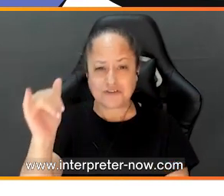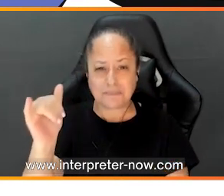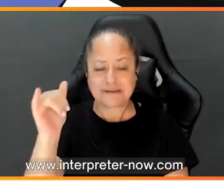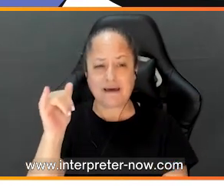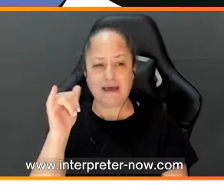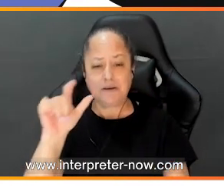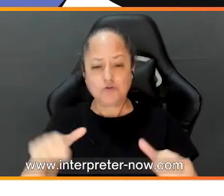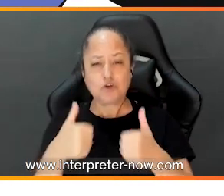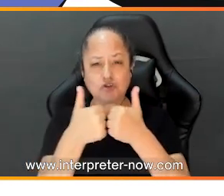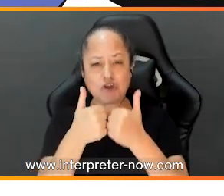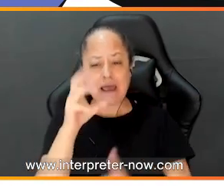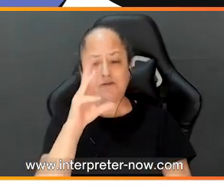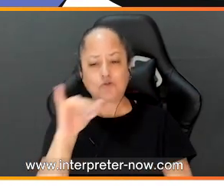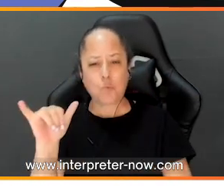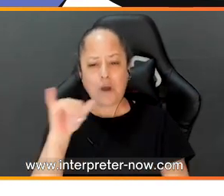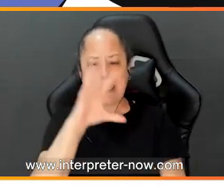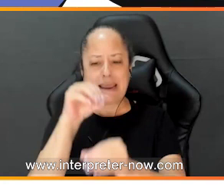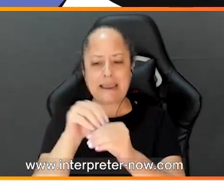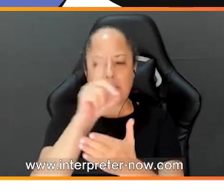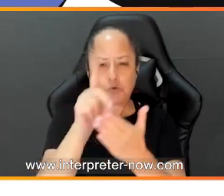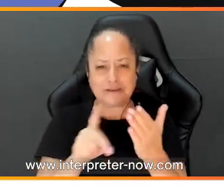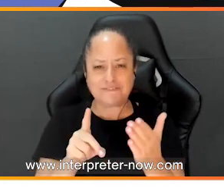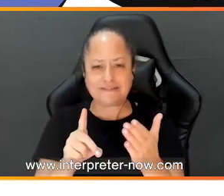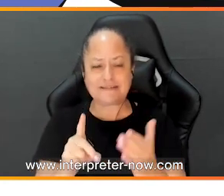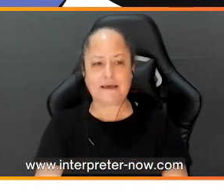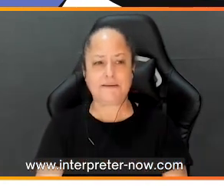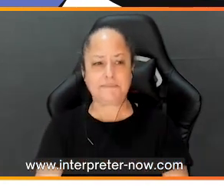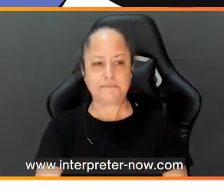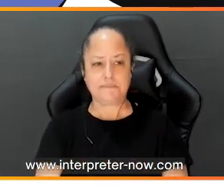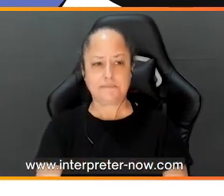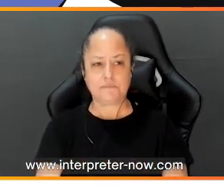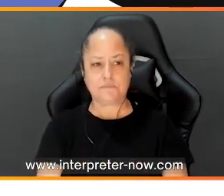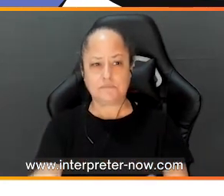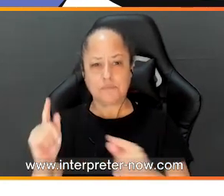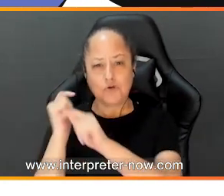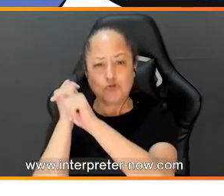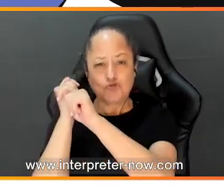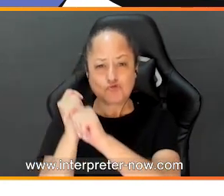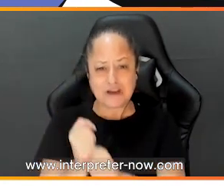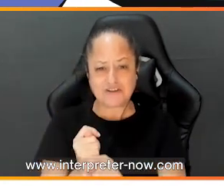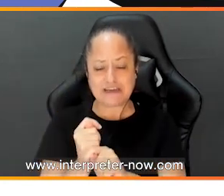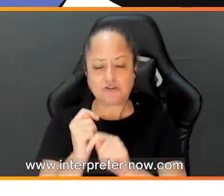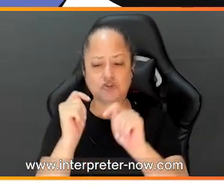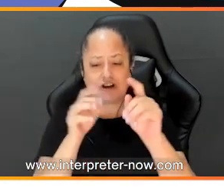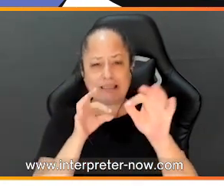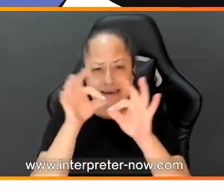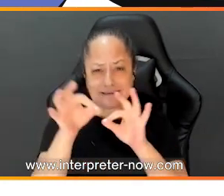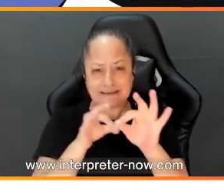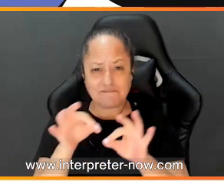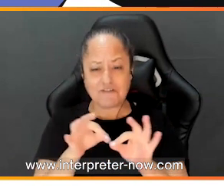time and trying to actually challenge the ways that inclusive design has been, quote unquote, traditionally